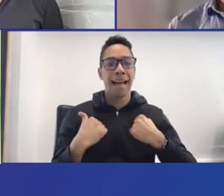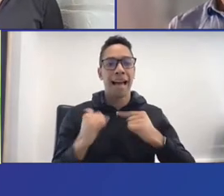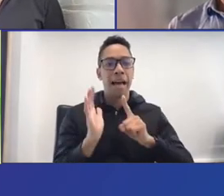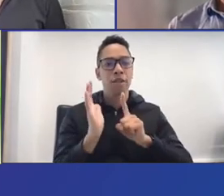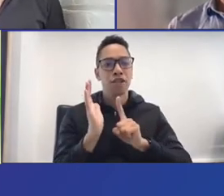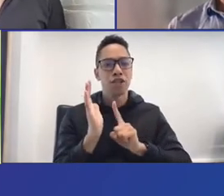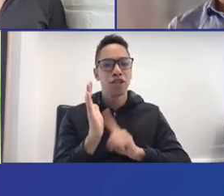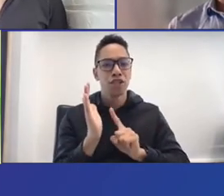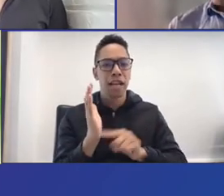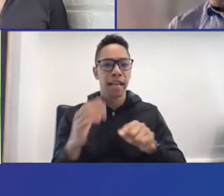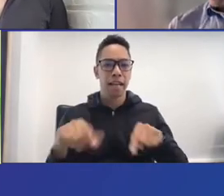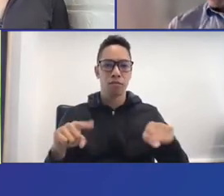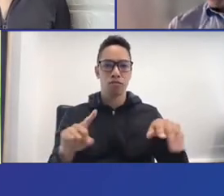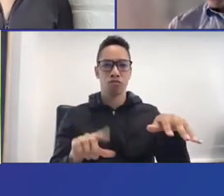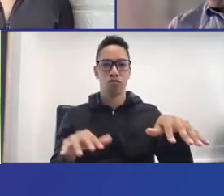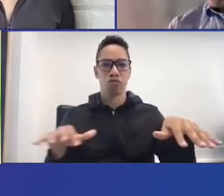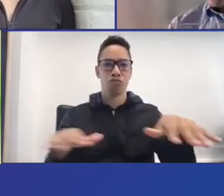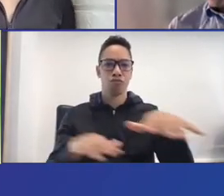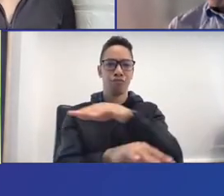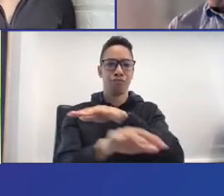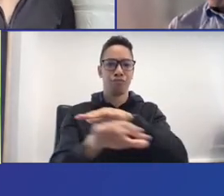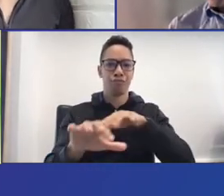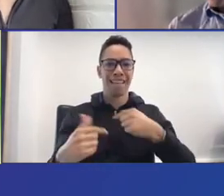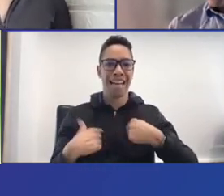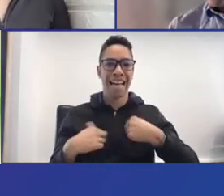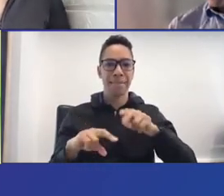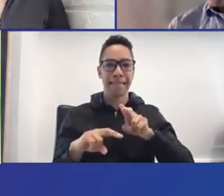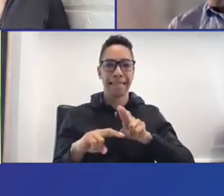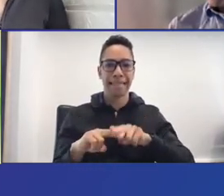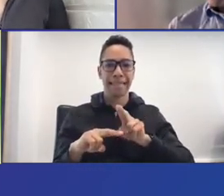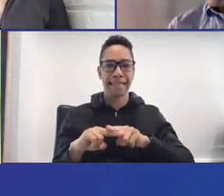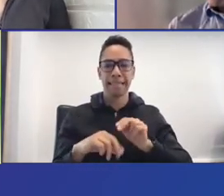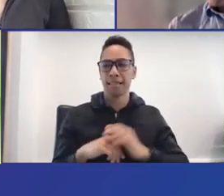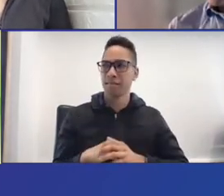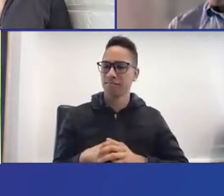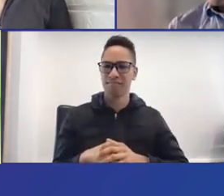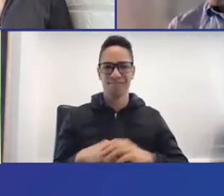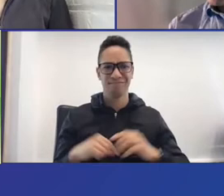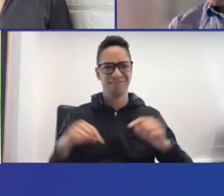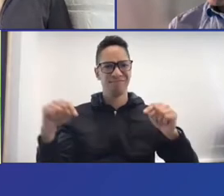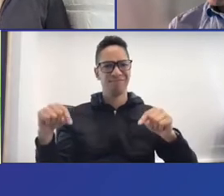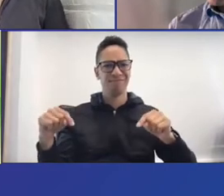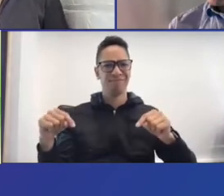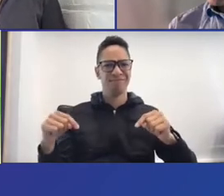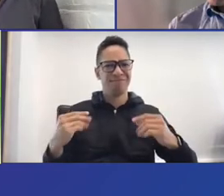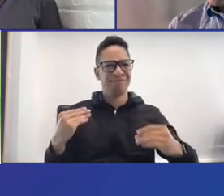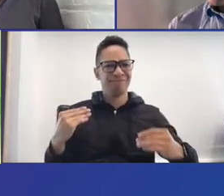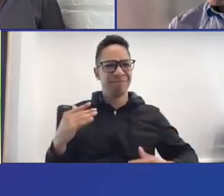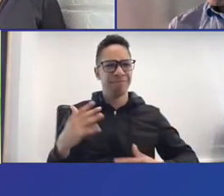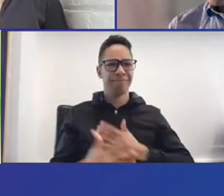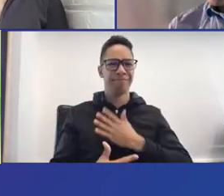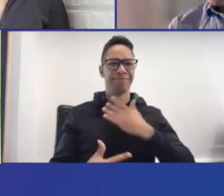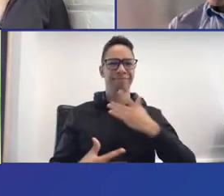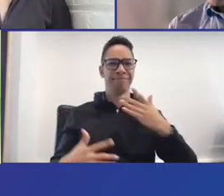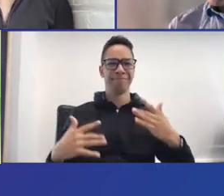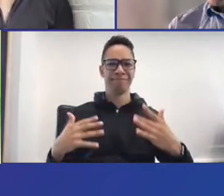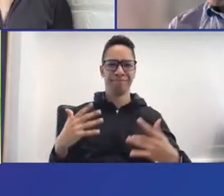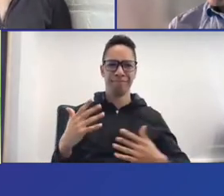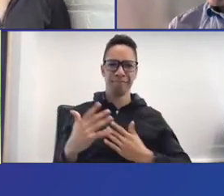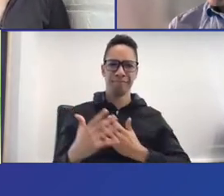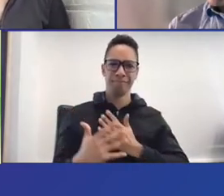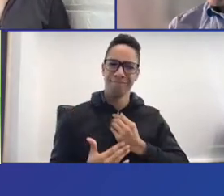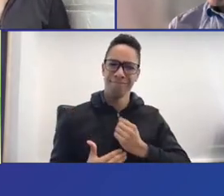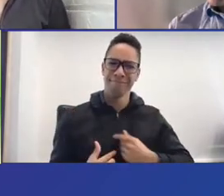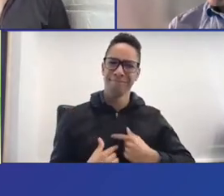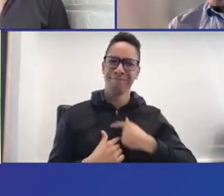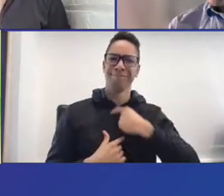I'm checking the ebb and flow of the fluid that moves through my spine, that holds my neck and